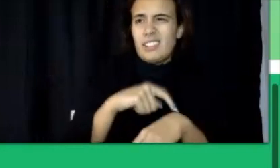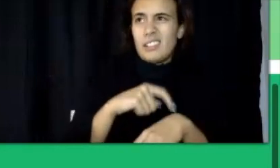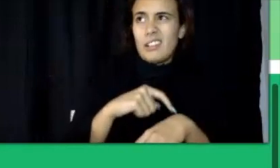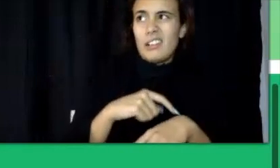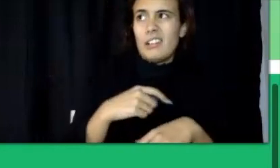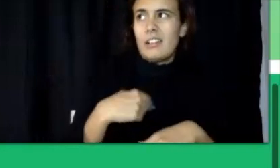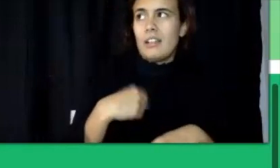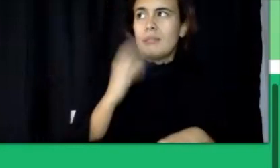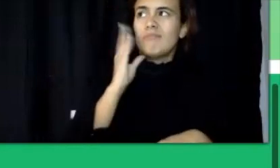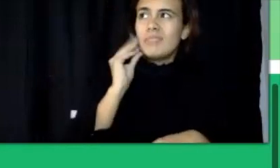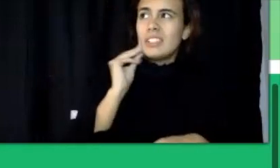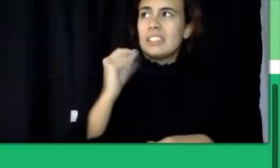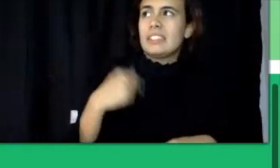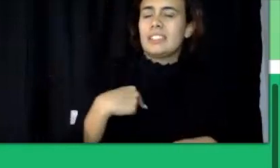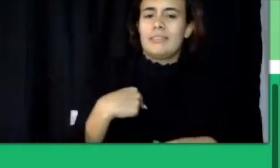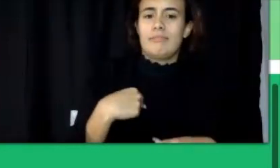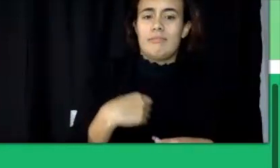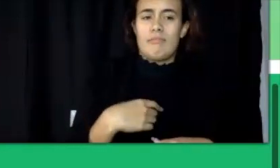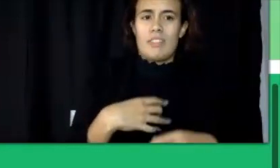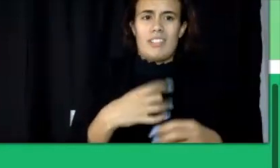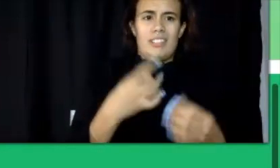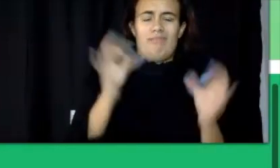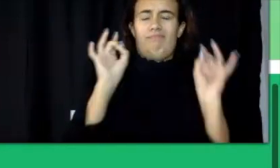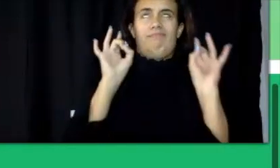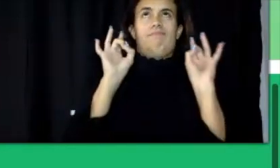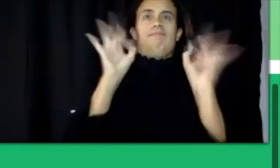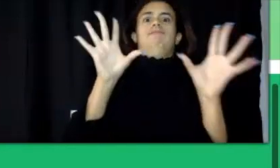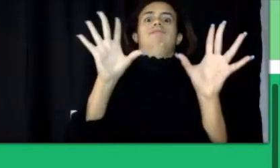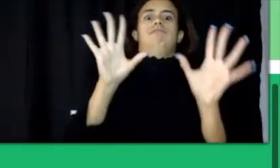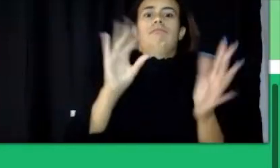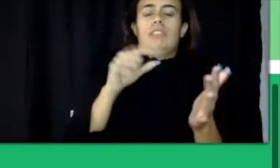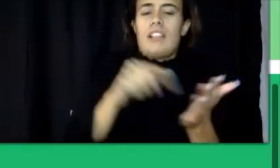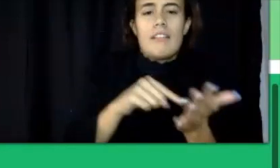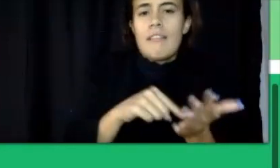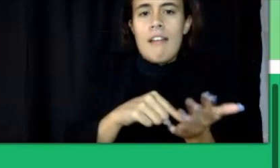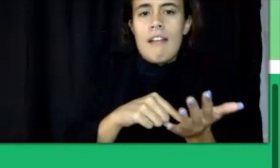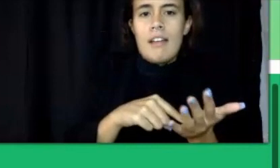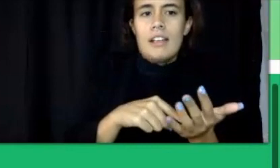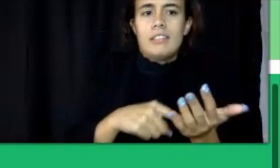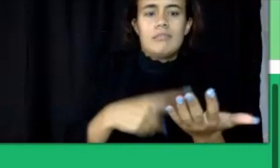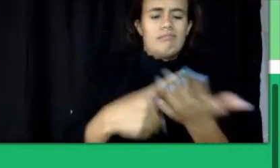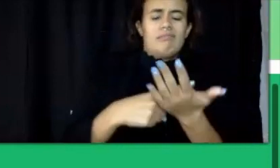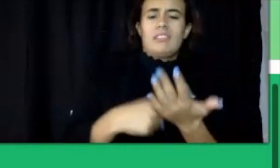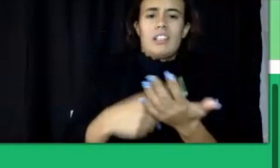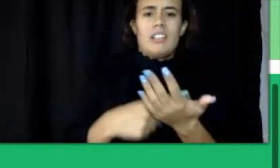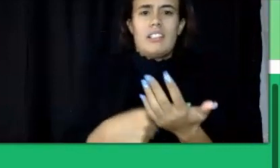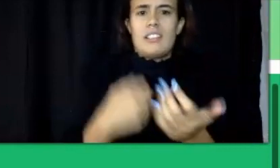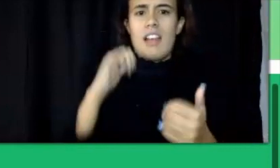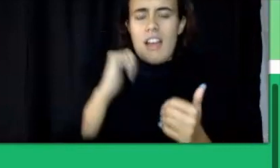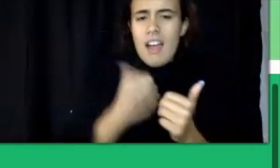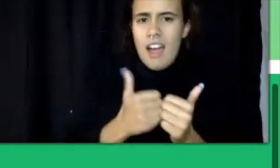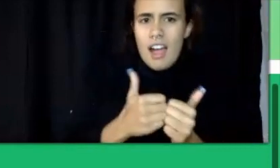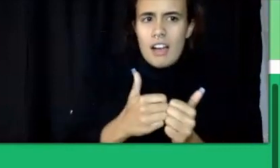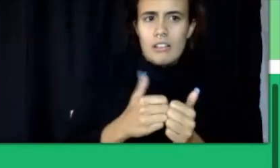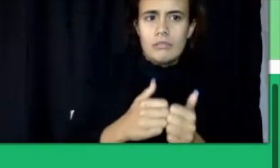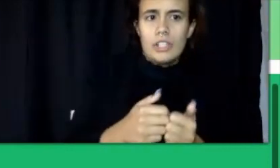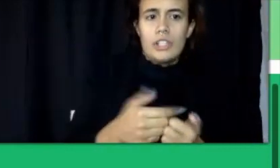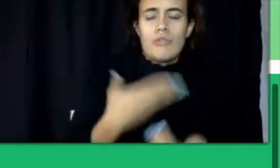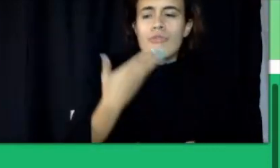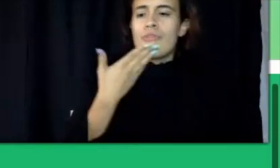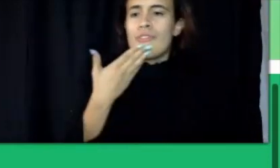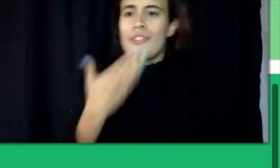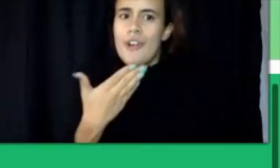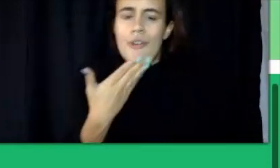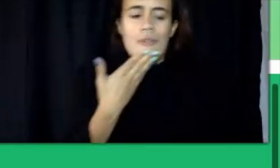the bat, I'm really sick of the way college debt is talked about. It's either it's really, really bad, or people